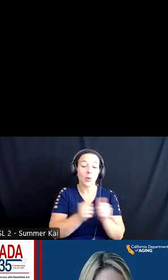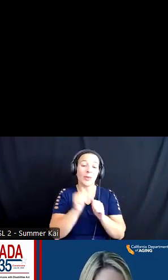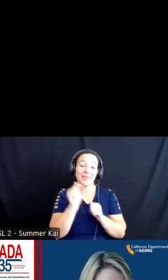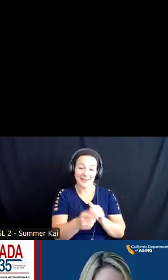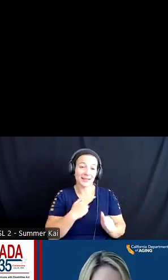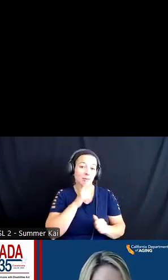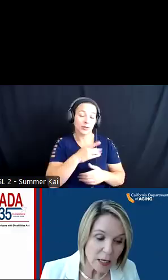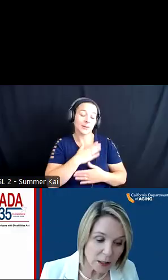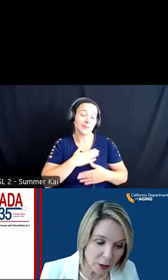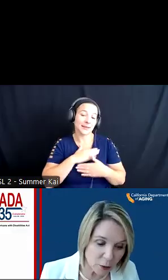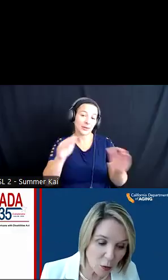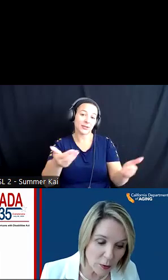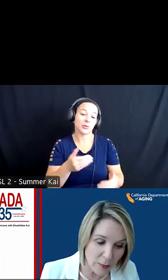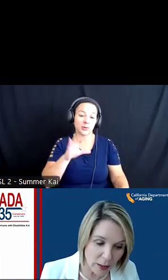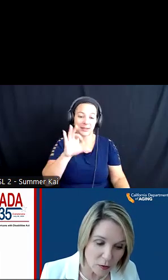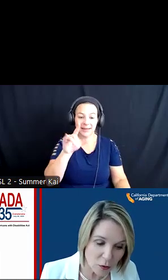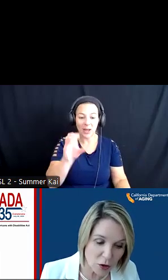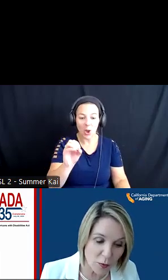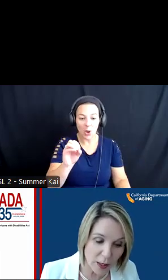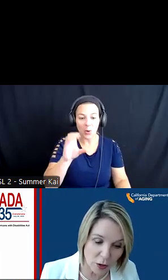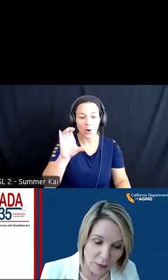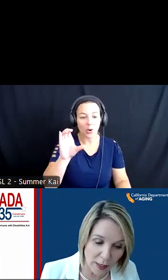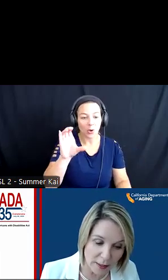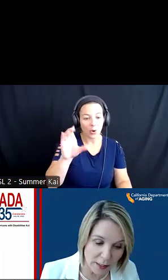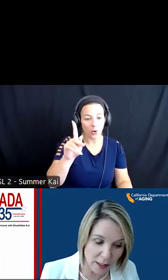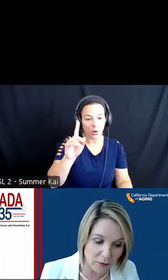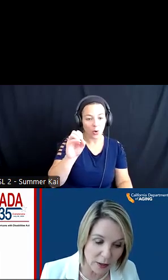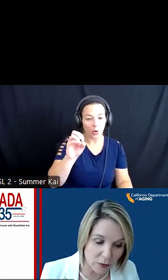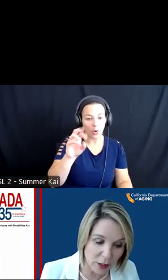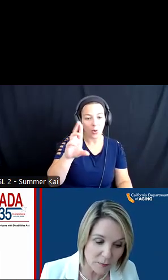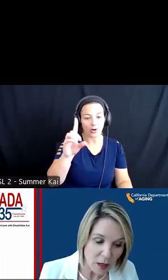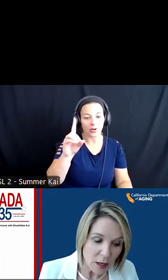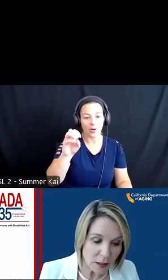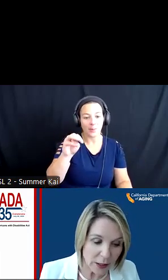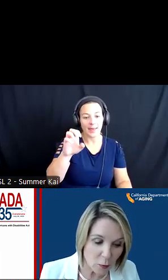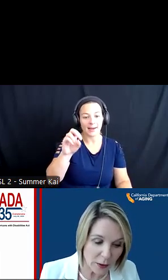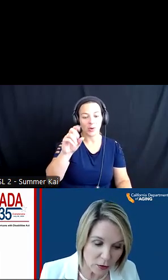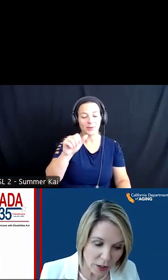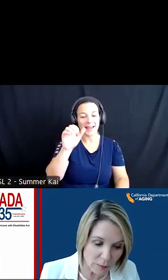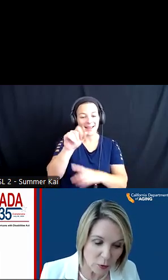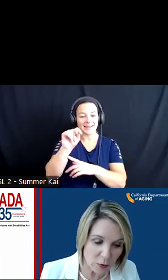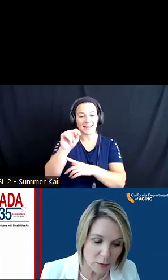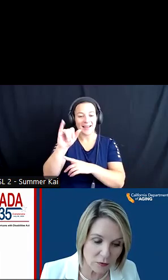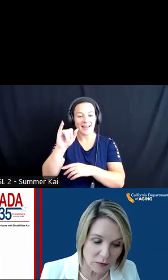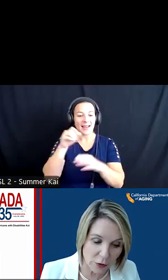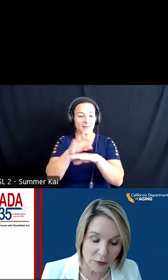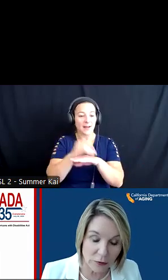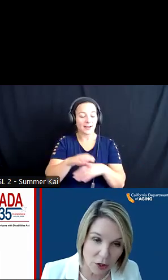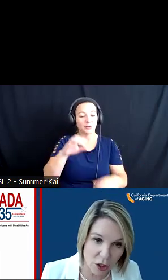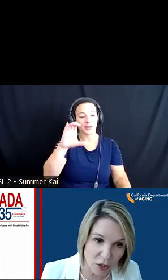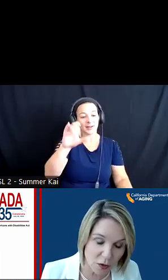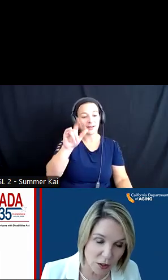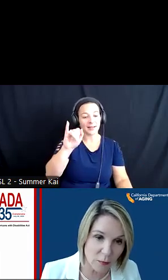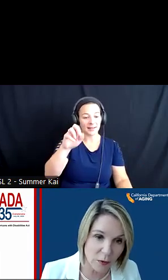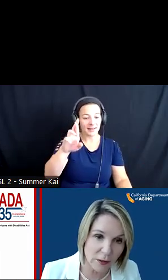really pleased to introduce Cleo Cordomenos, who's a director with ATI Advisory, Claire Wickersham, who is Senior